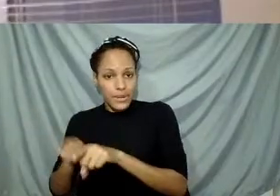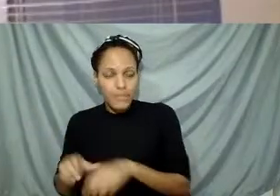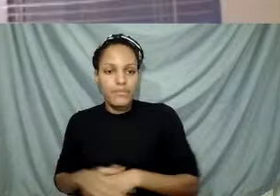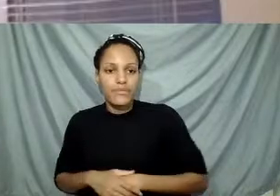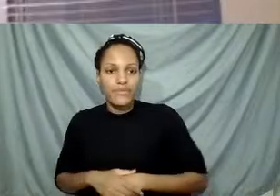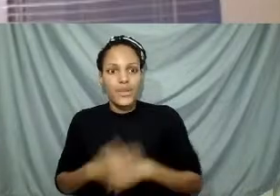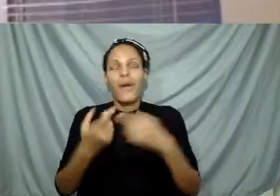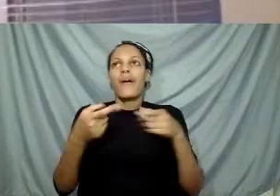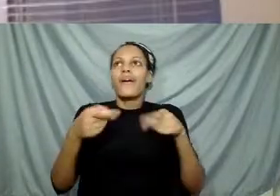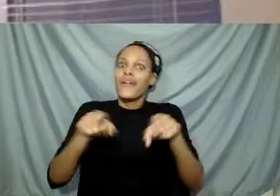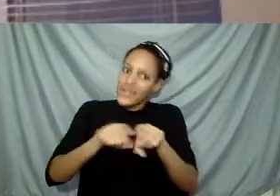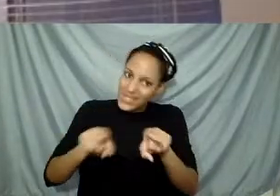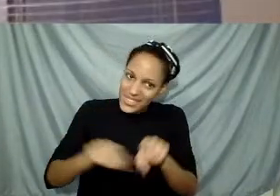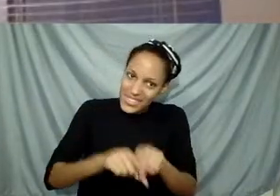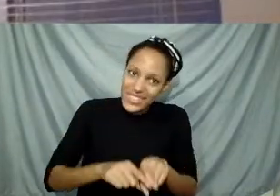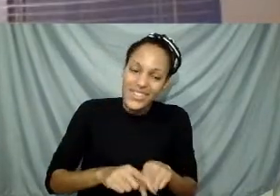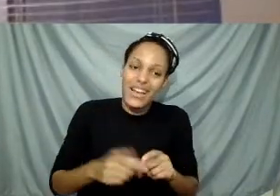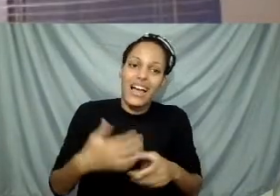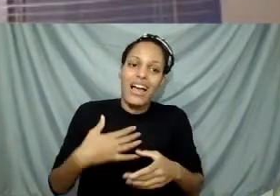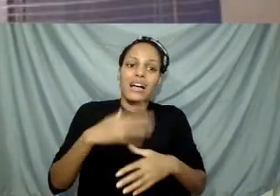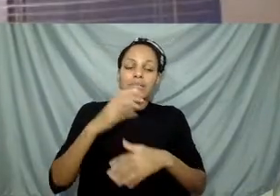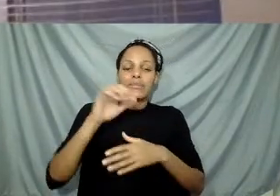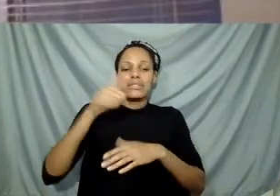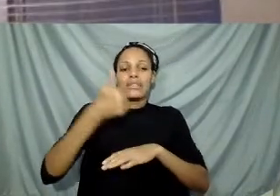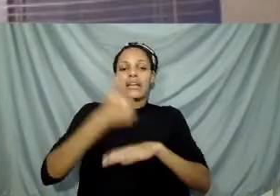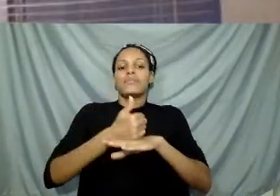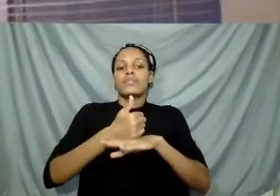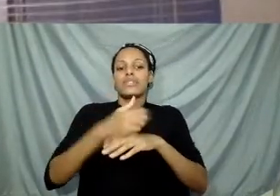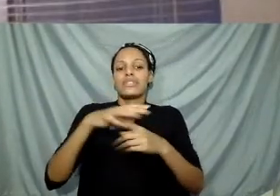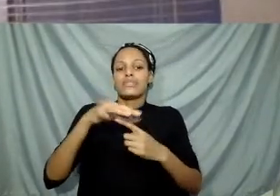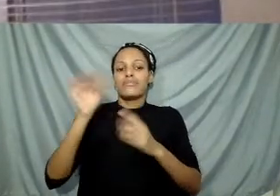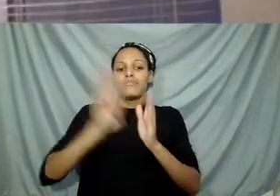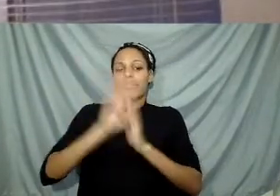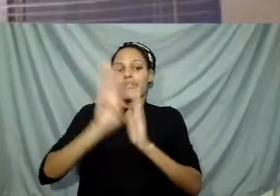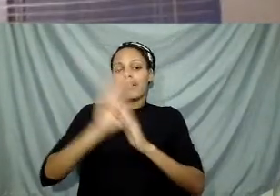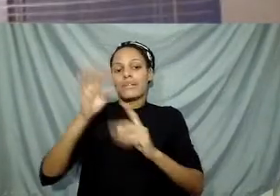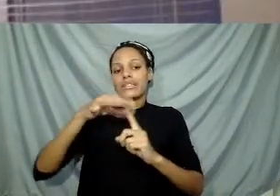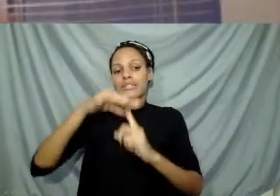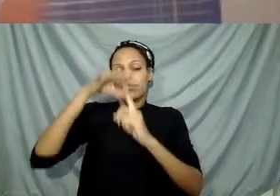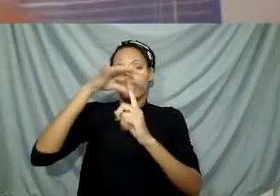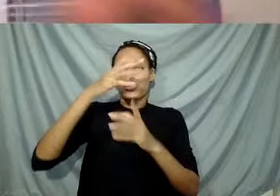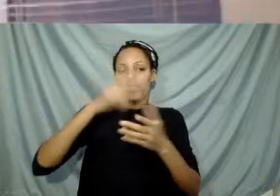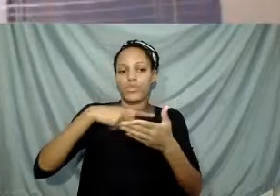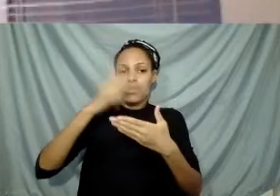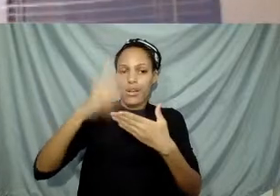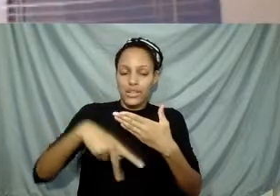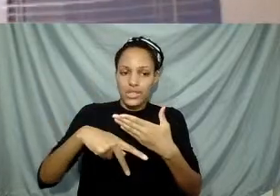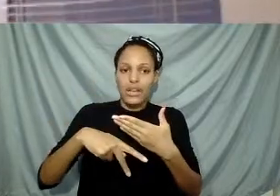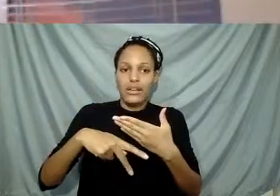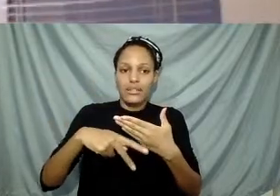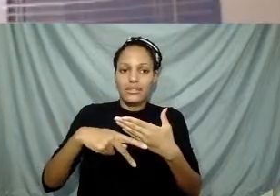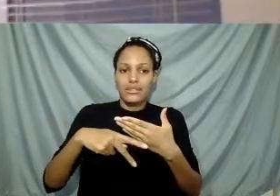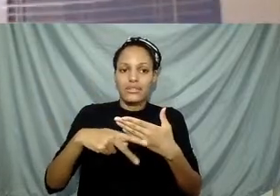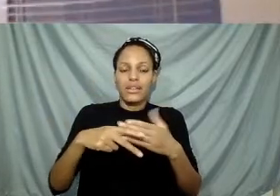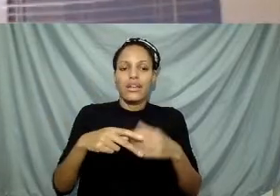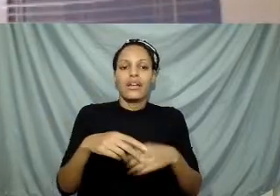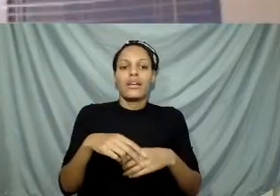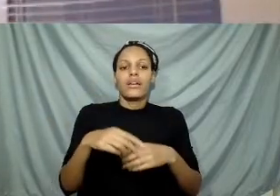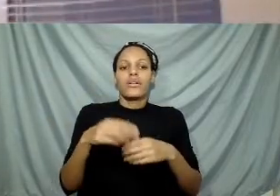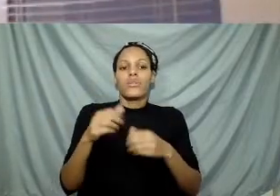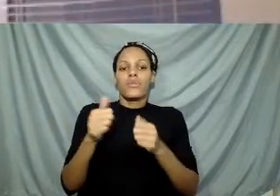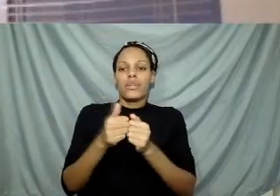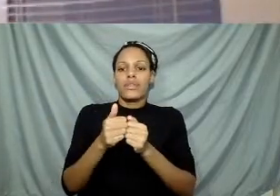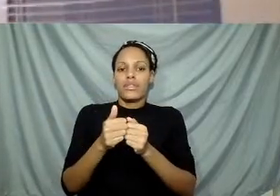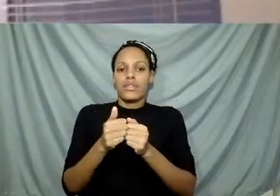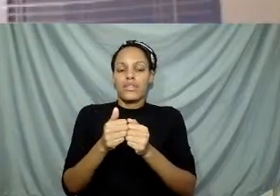also developing the special projects division of the organization, which is focused on interdisciplinary work. I've always